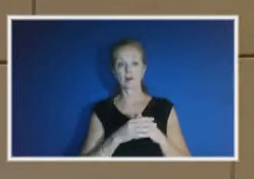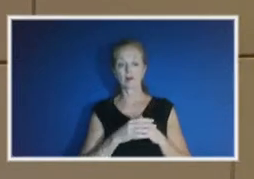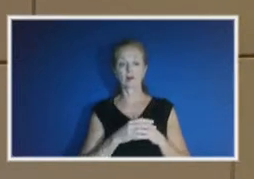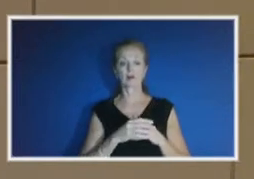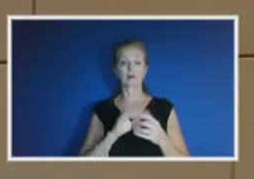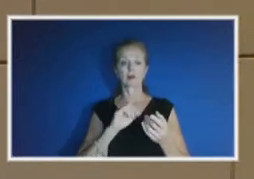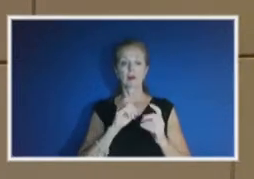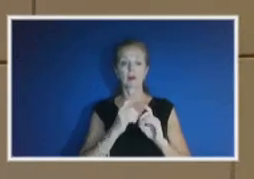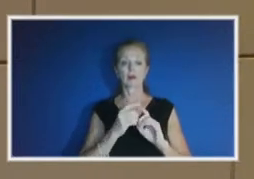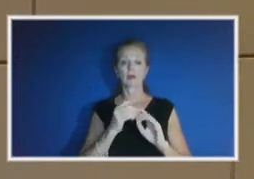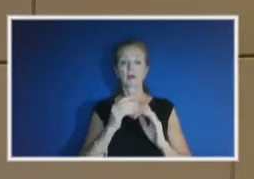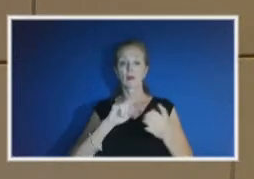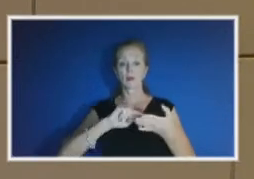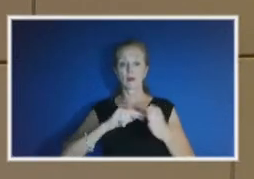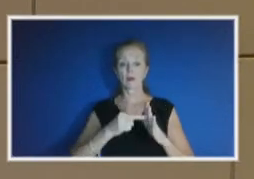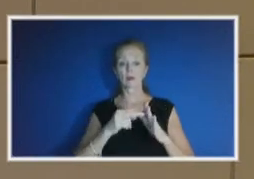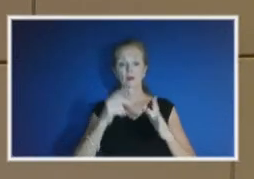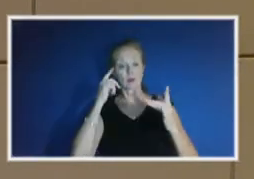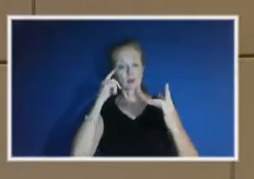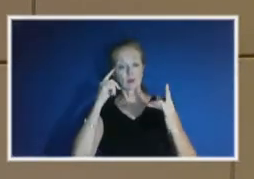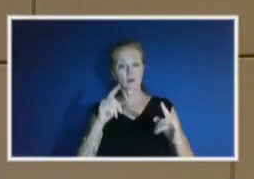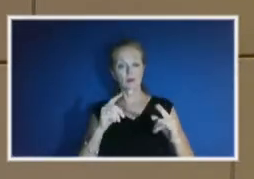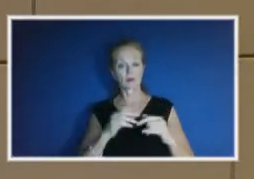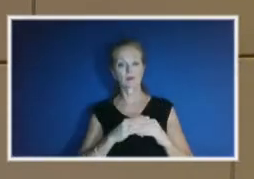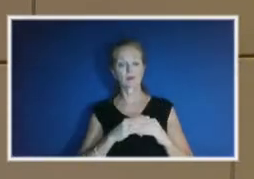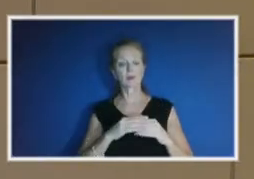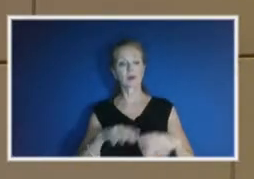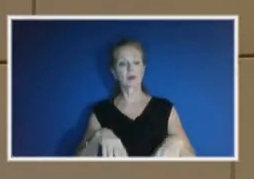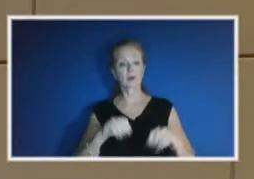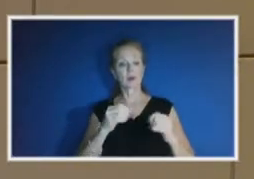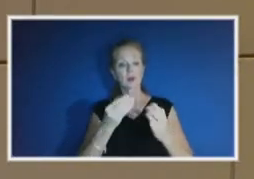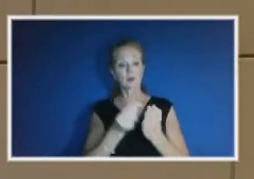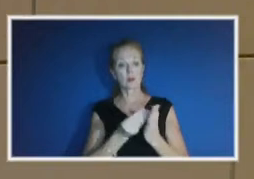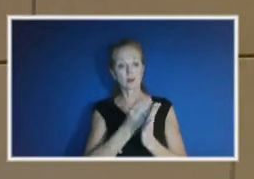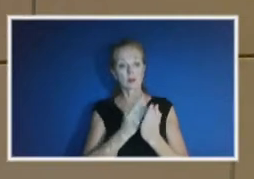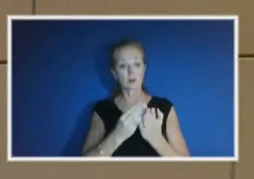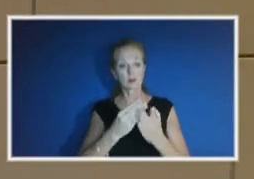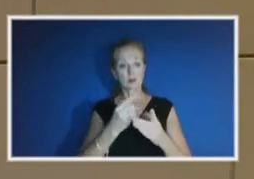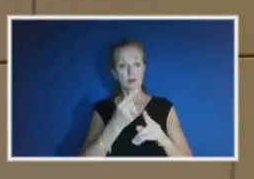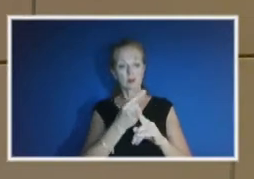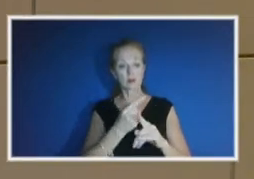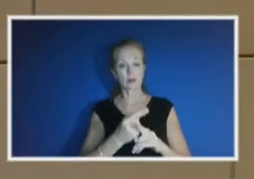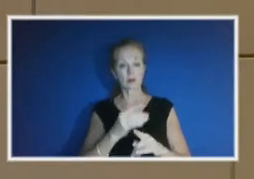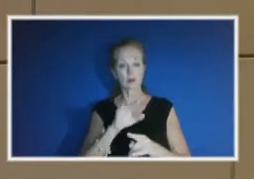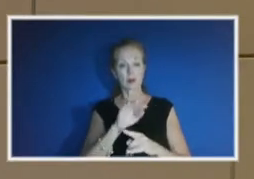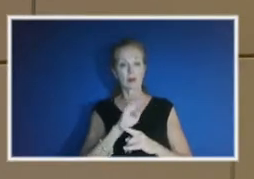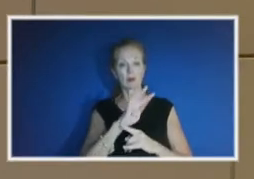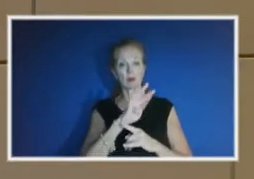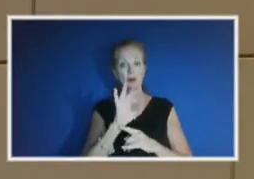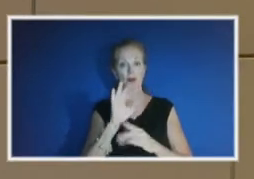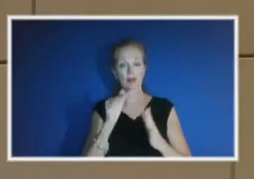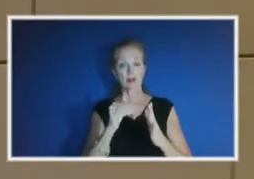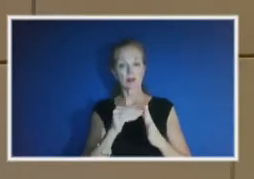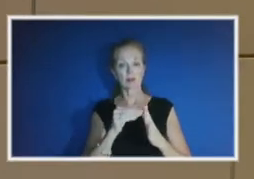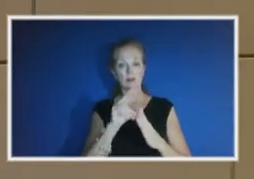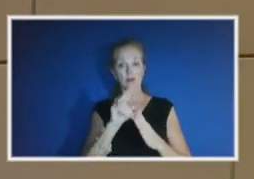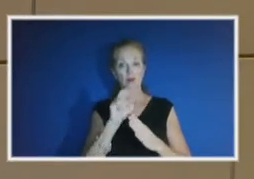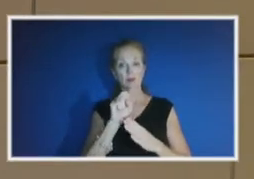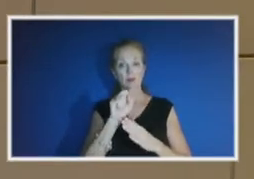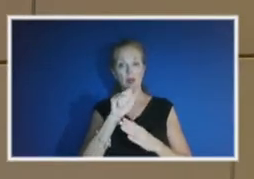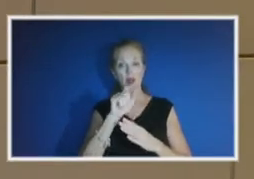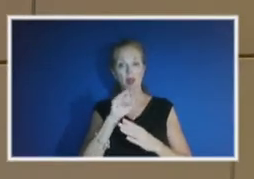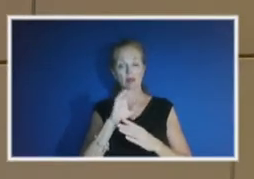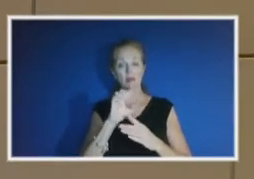agreement for the purposes that you agree upon, and adopt a budget ordinance appropriating $949,000 from U.S. Alliance Rhine